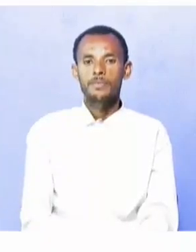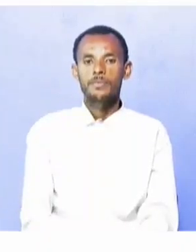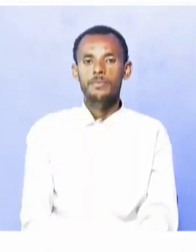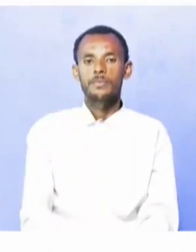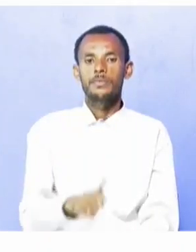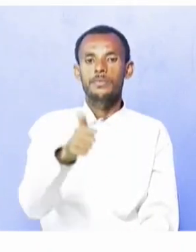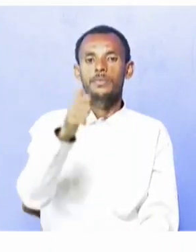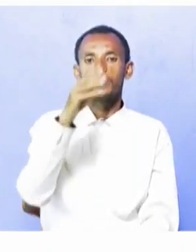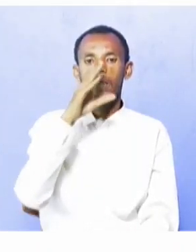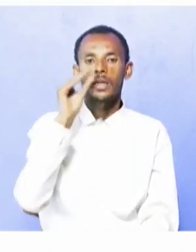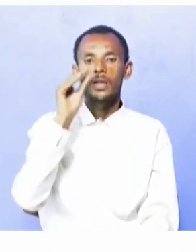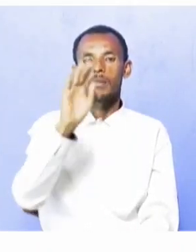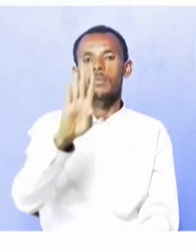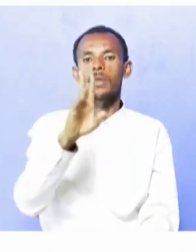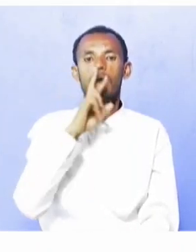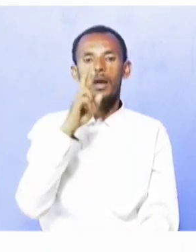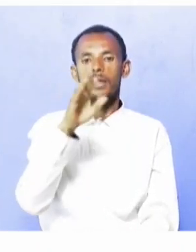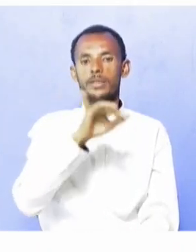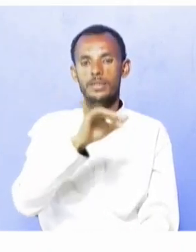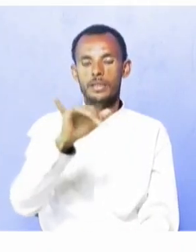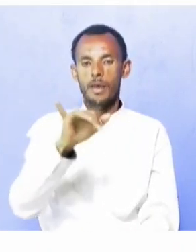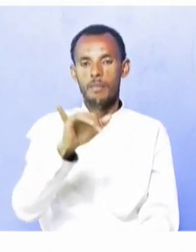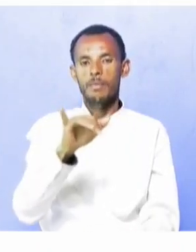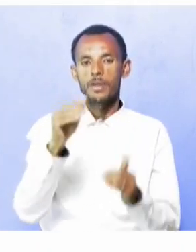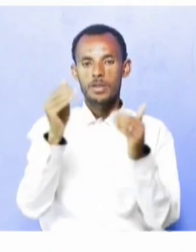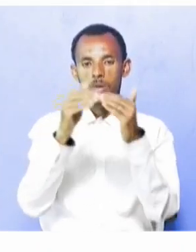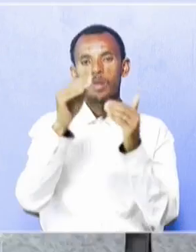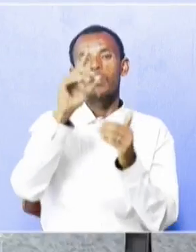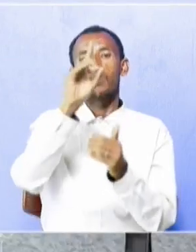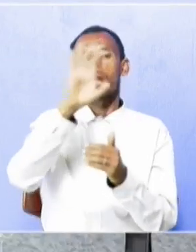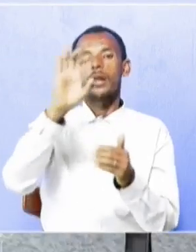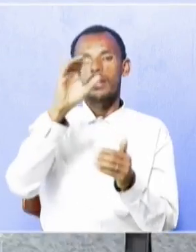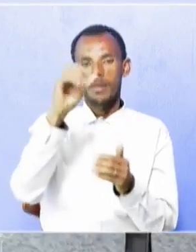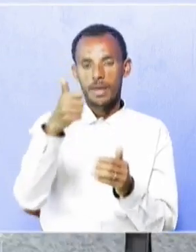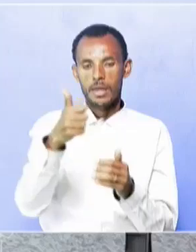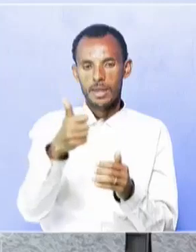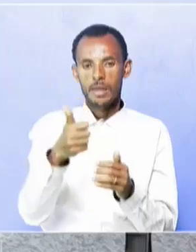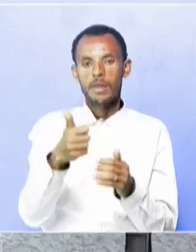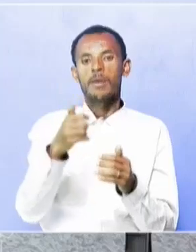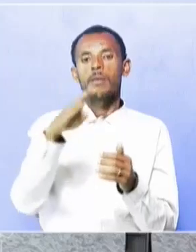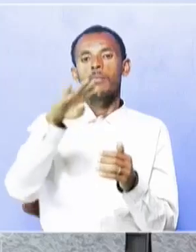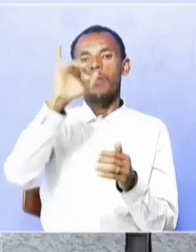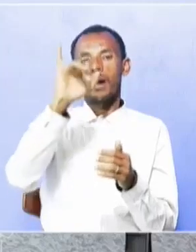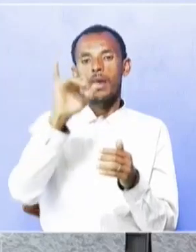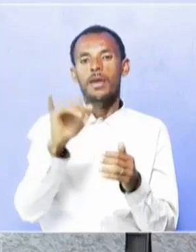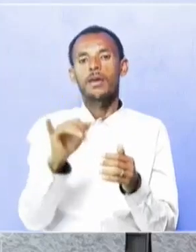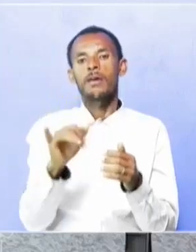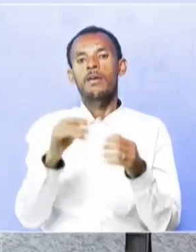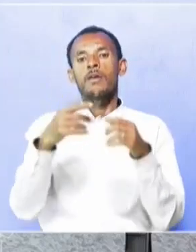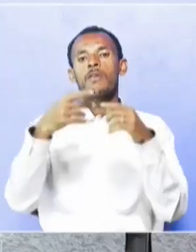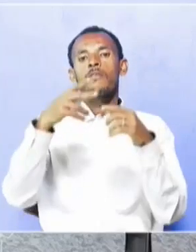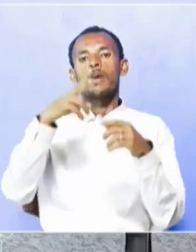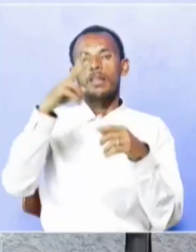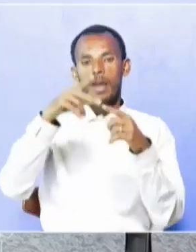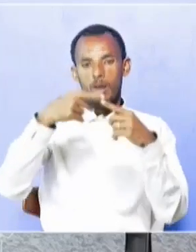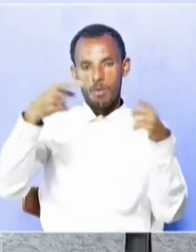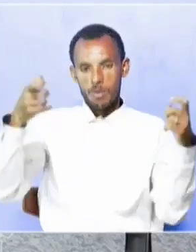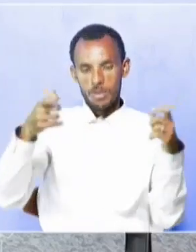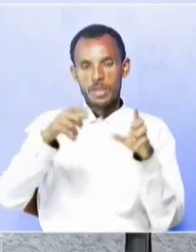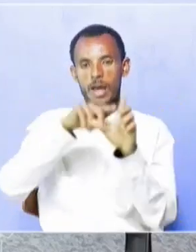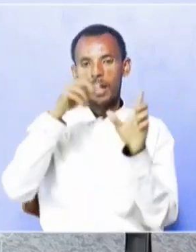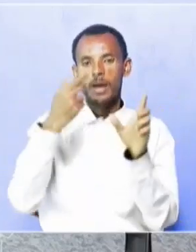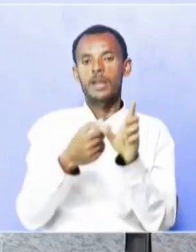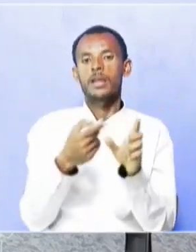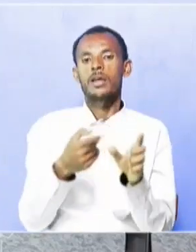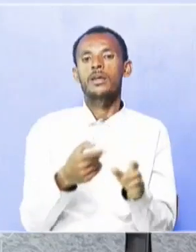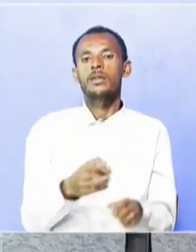A and B are the same, which is 110 degree by vertically opposite angles. That is the reasoning that you